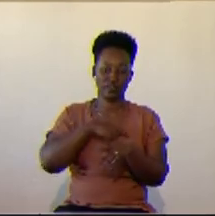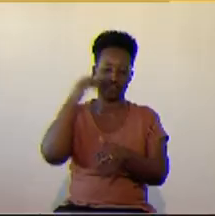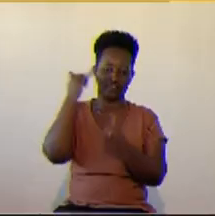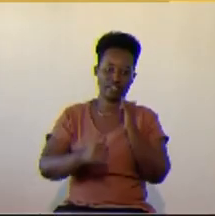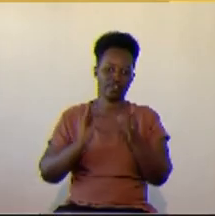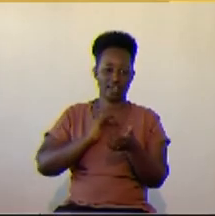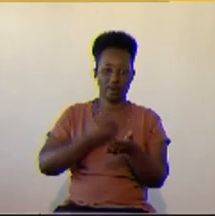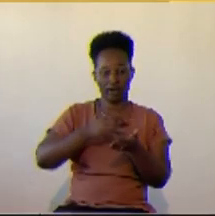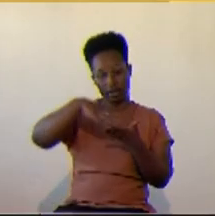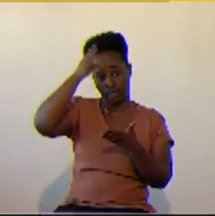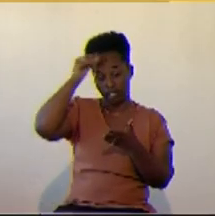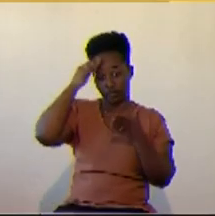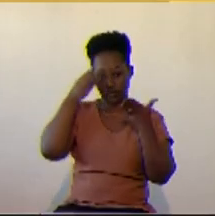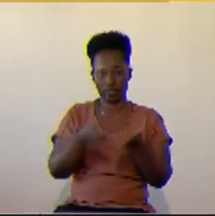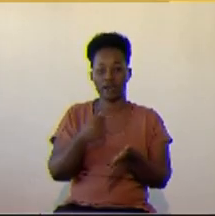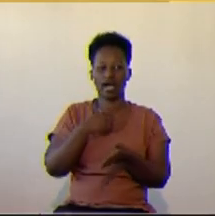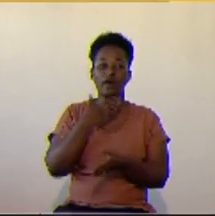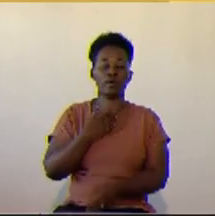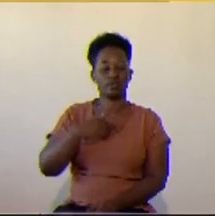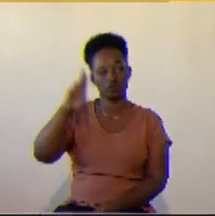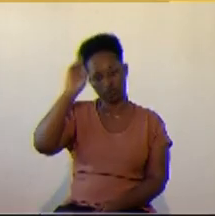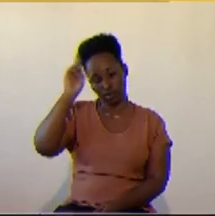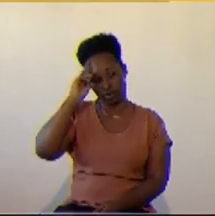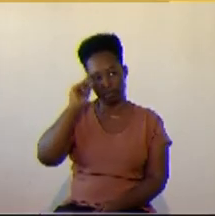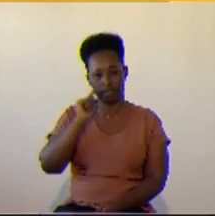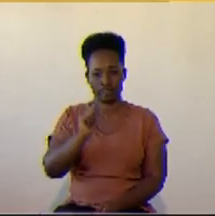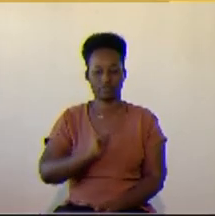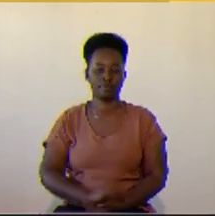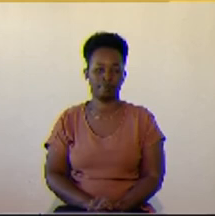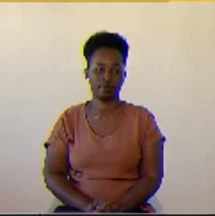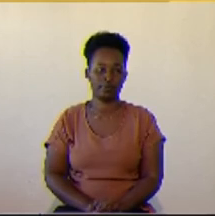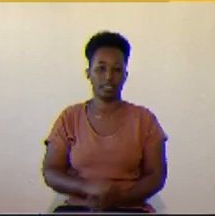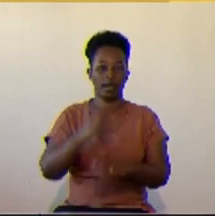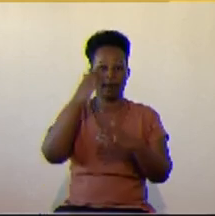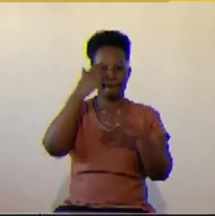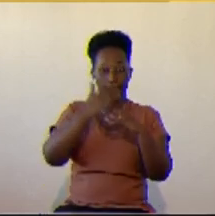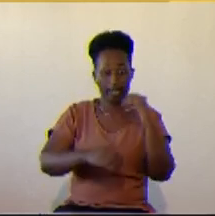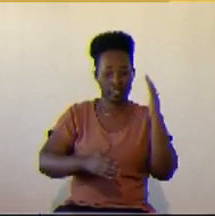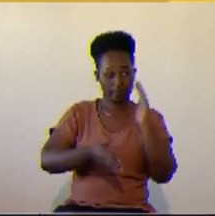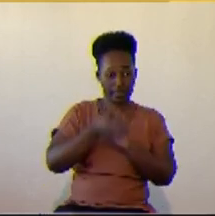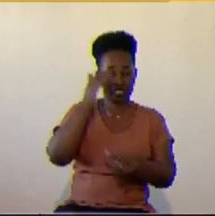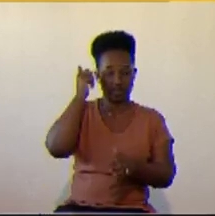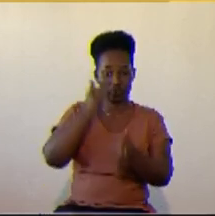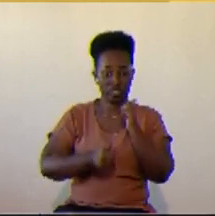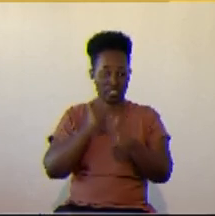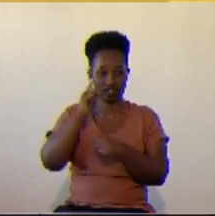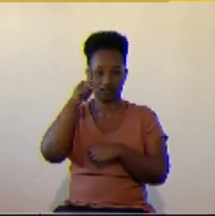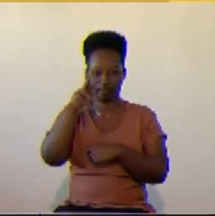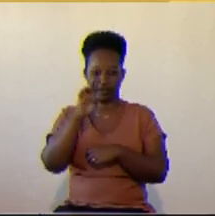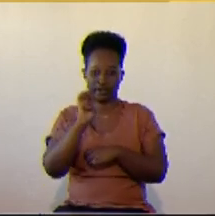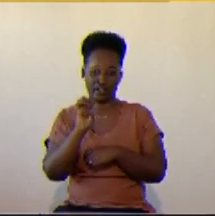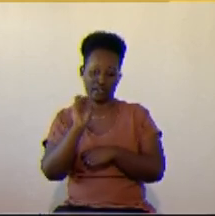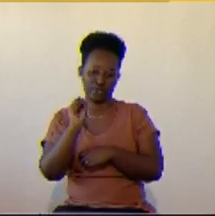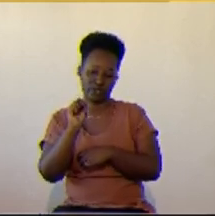today, I want you to remember the following. Blood pressure, which is the pressure exerted